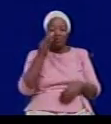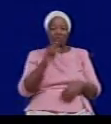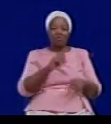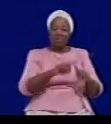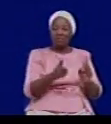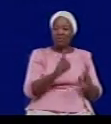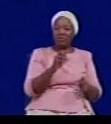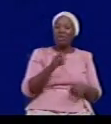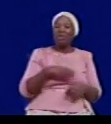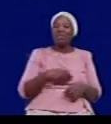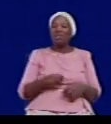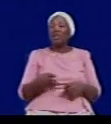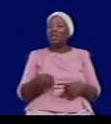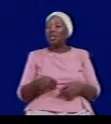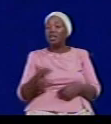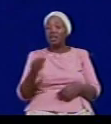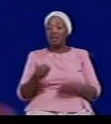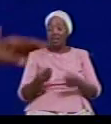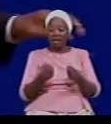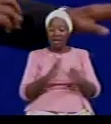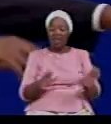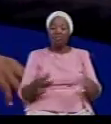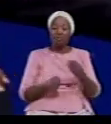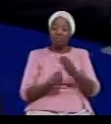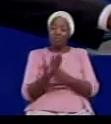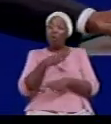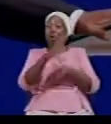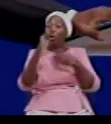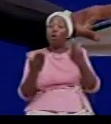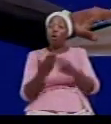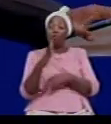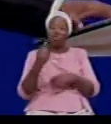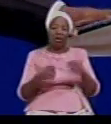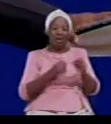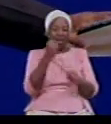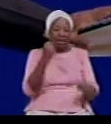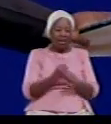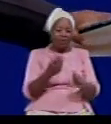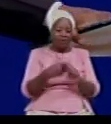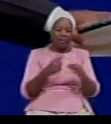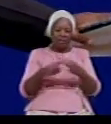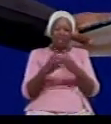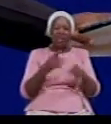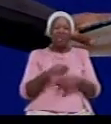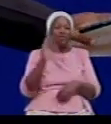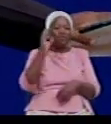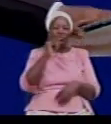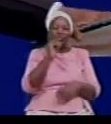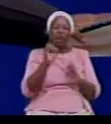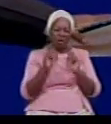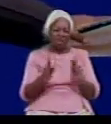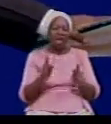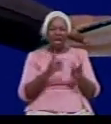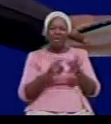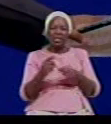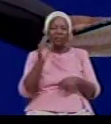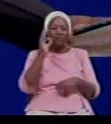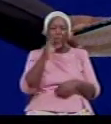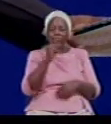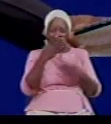all through the year, from the beginning of the year, the fruit will be fresh and the fruit will be